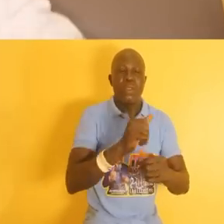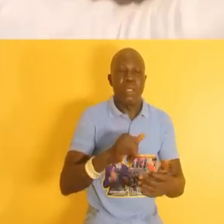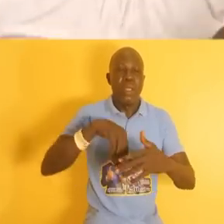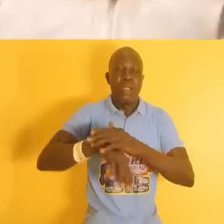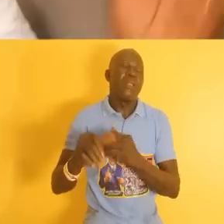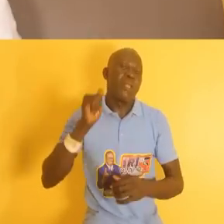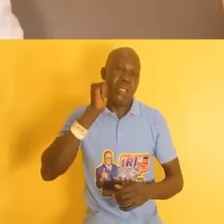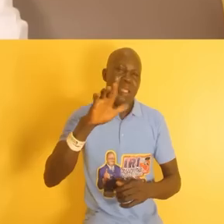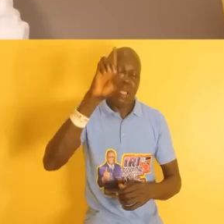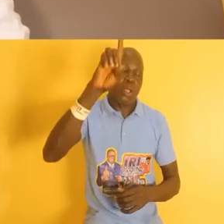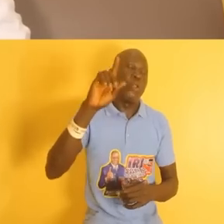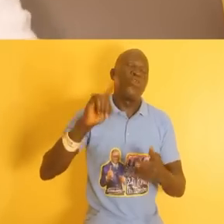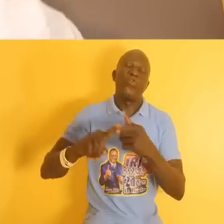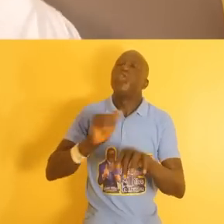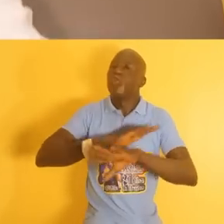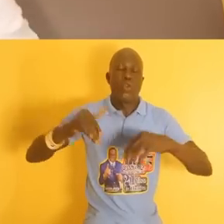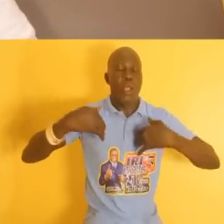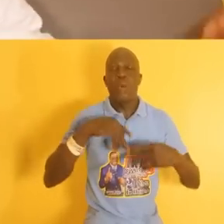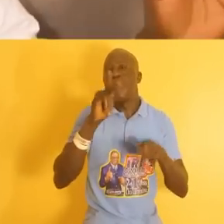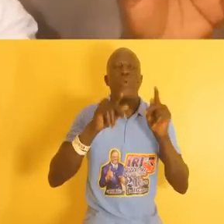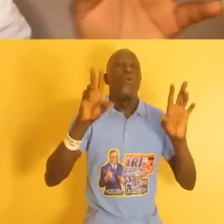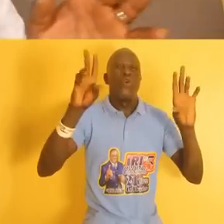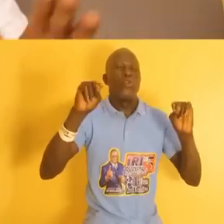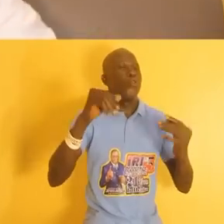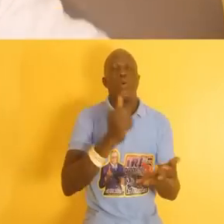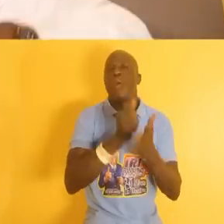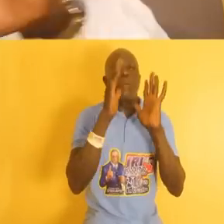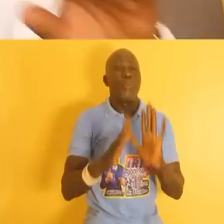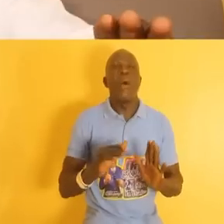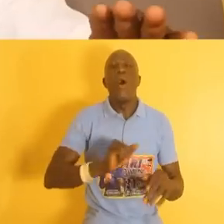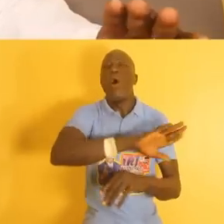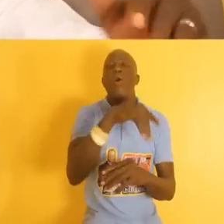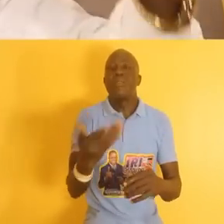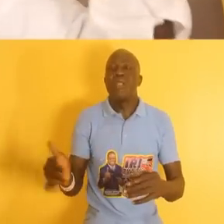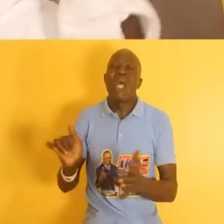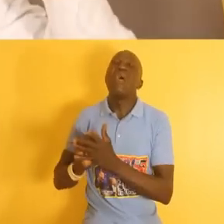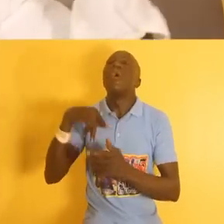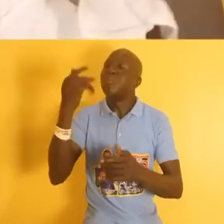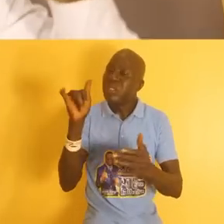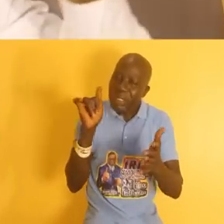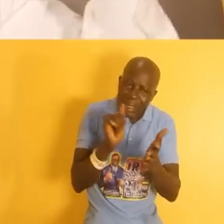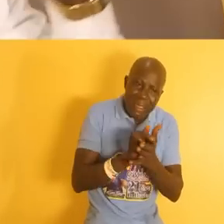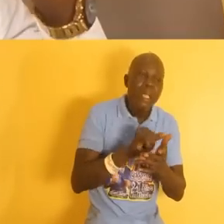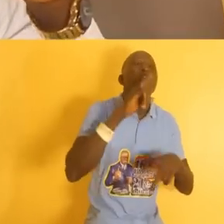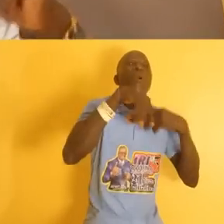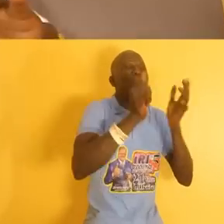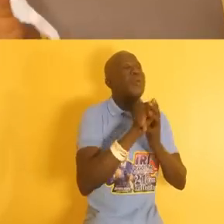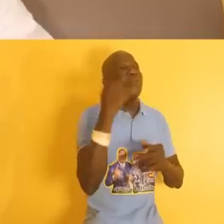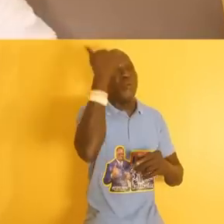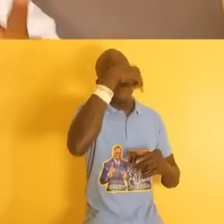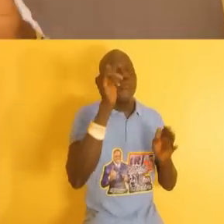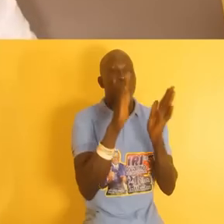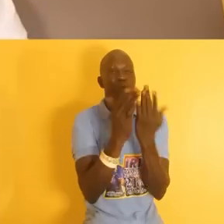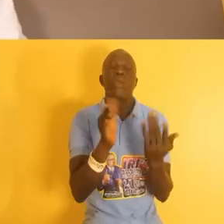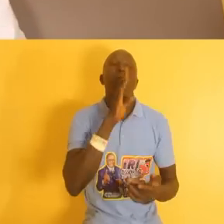Hey, Elena, go say ya. This one, no people. Go so you are lower. No helper. But what do you want? Everything I'm saying. Hello, one Facebook. Go and watch it on